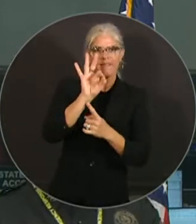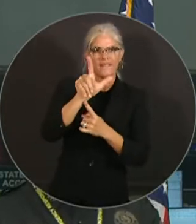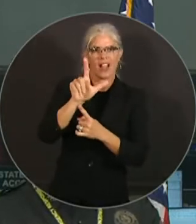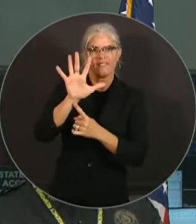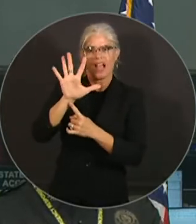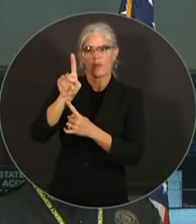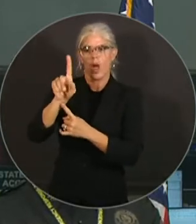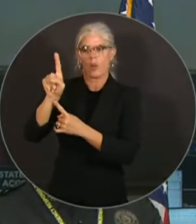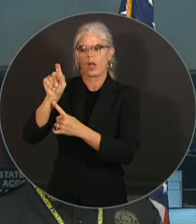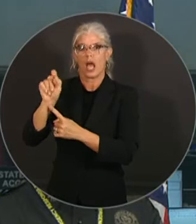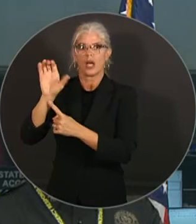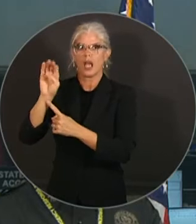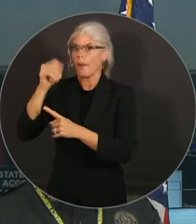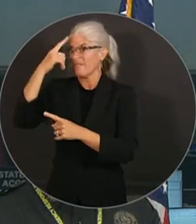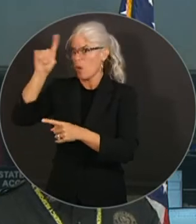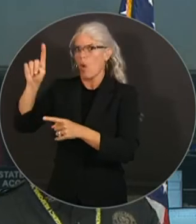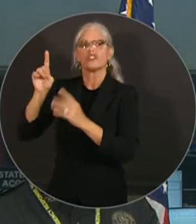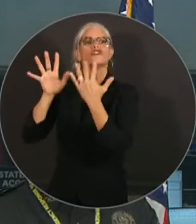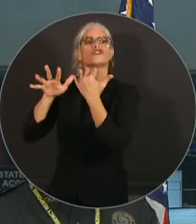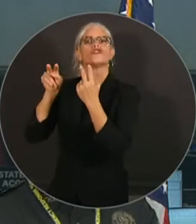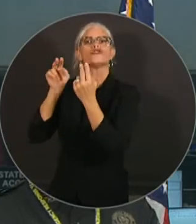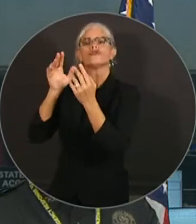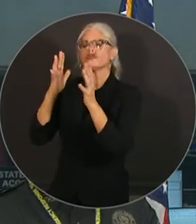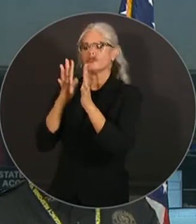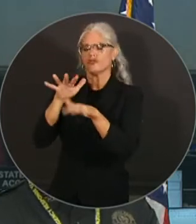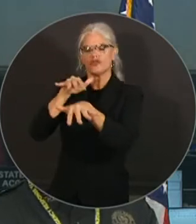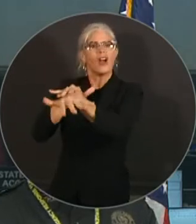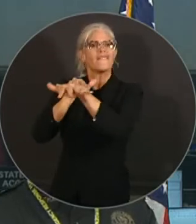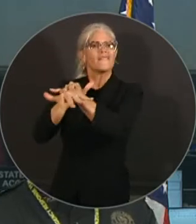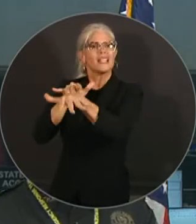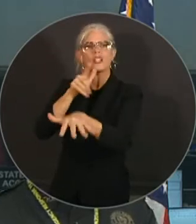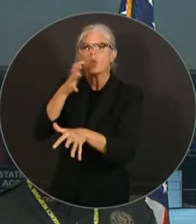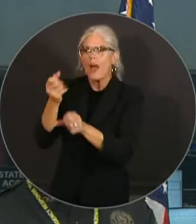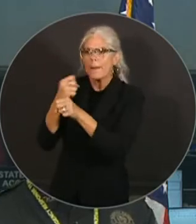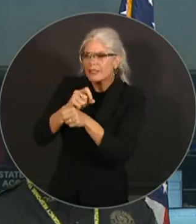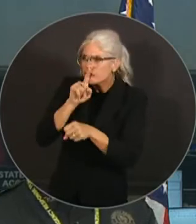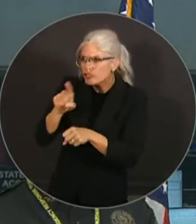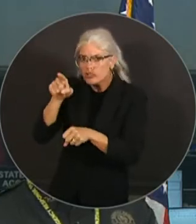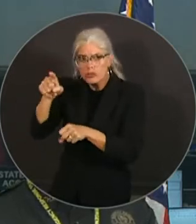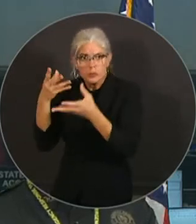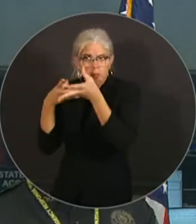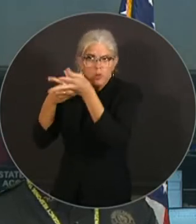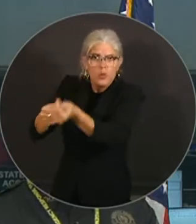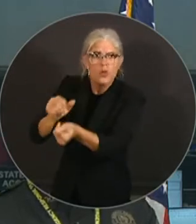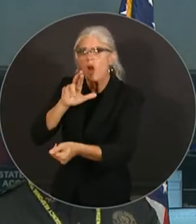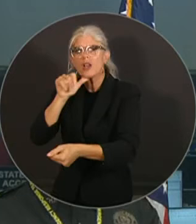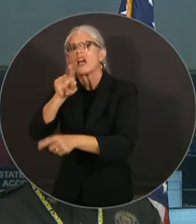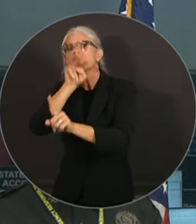FL511.com is the place to go. That is the most accurate, up-to-date information for traffic,